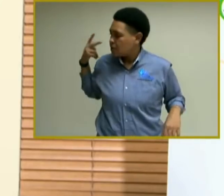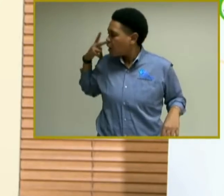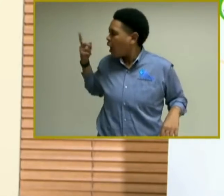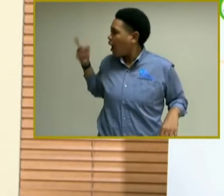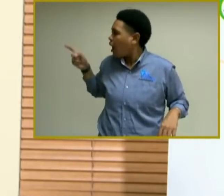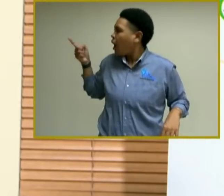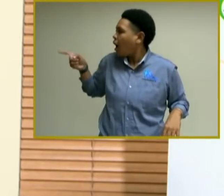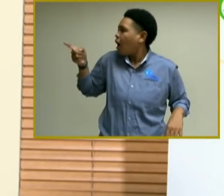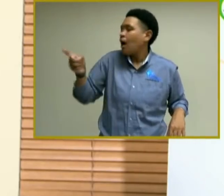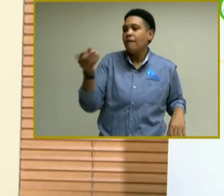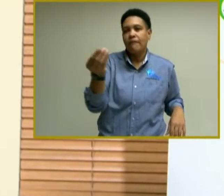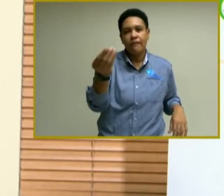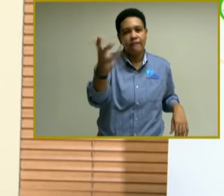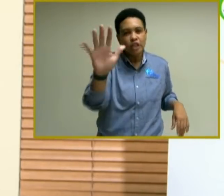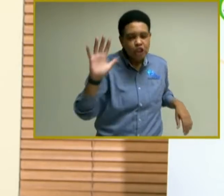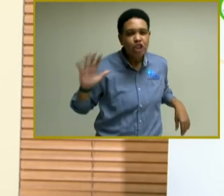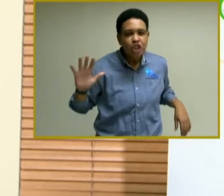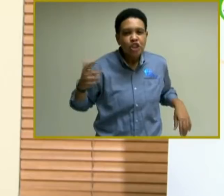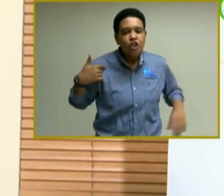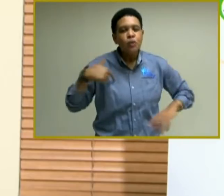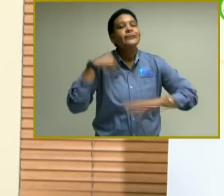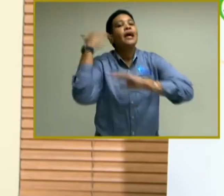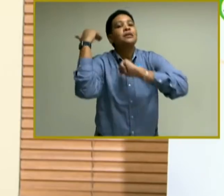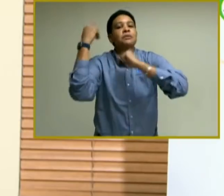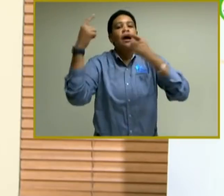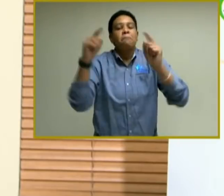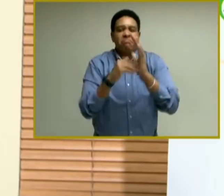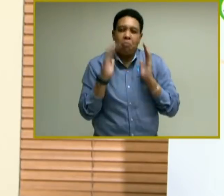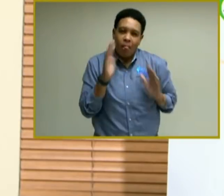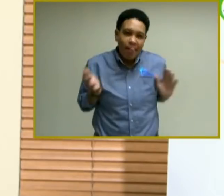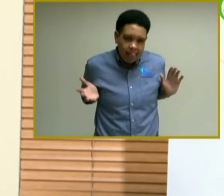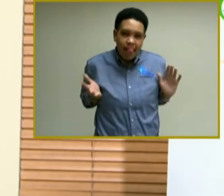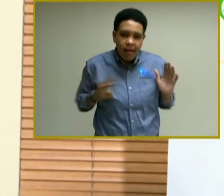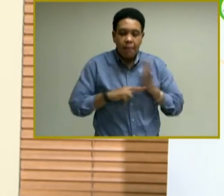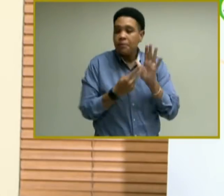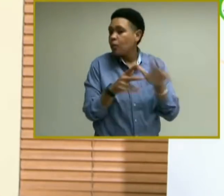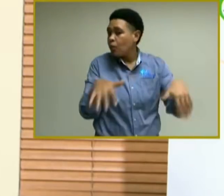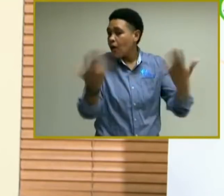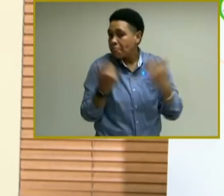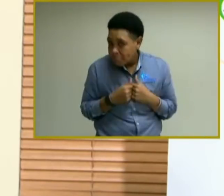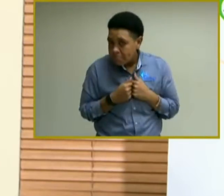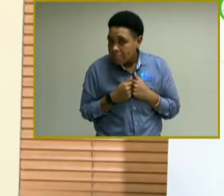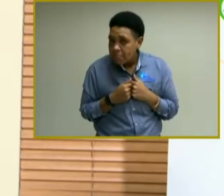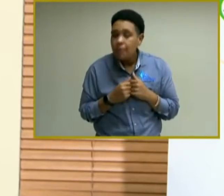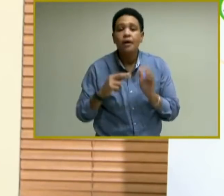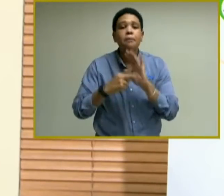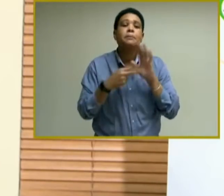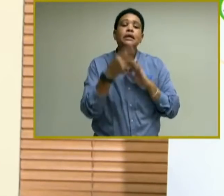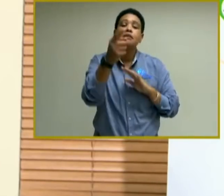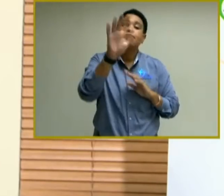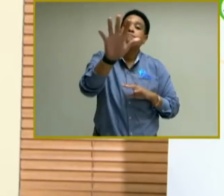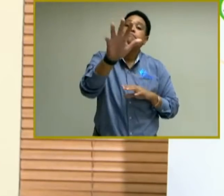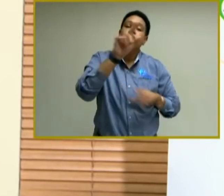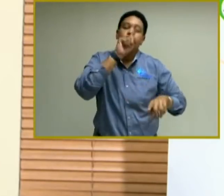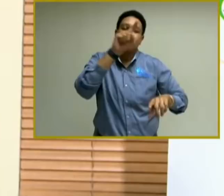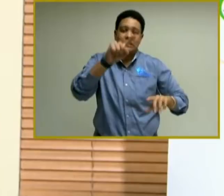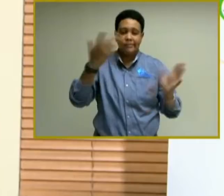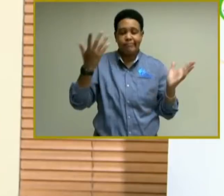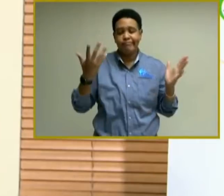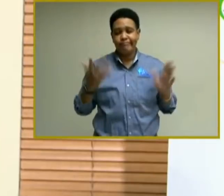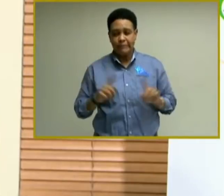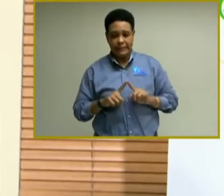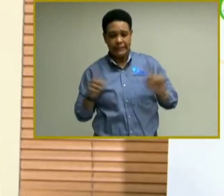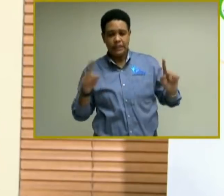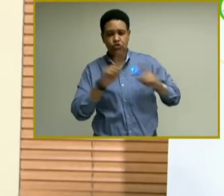We anticipate that it will happen again, which means the very distinct